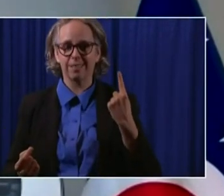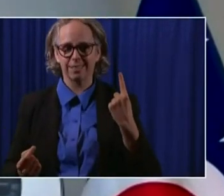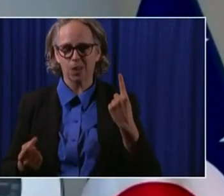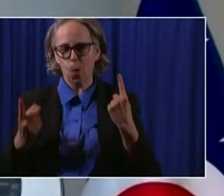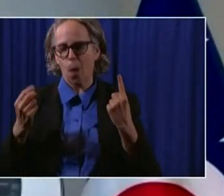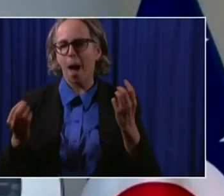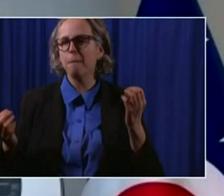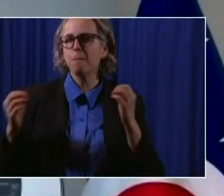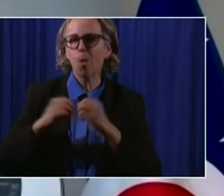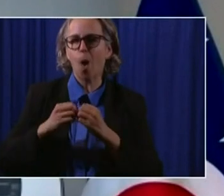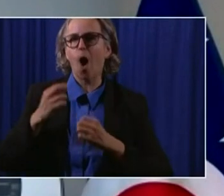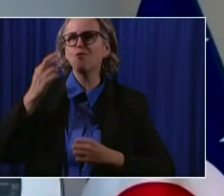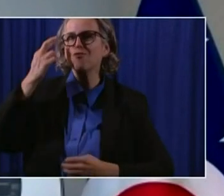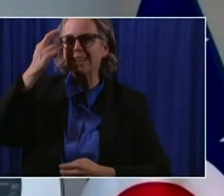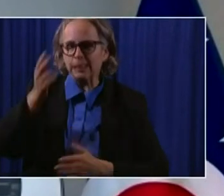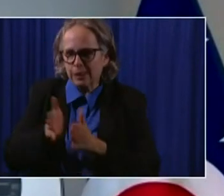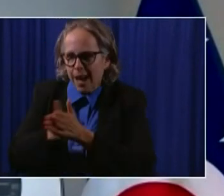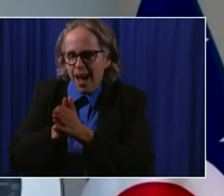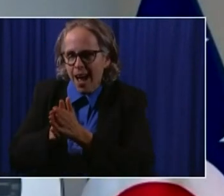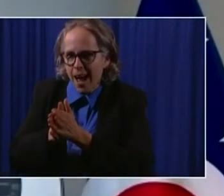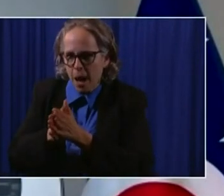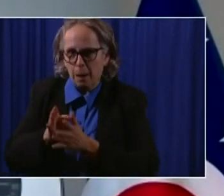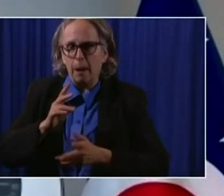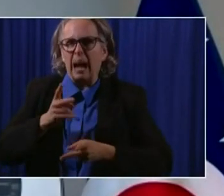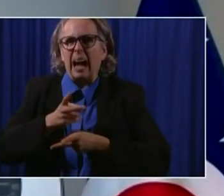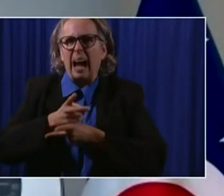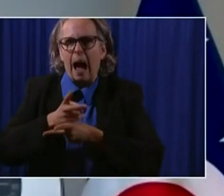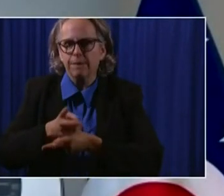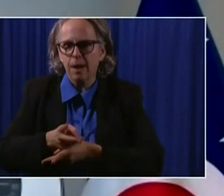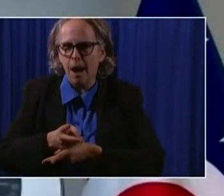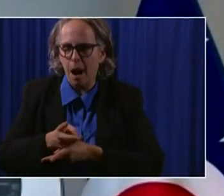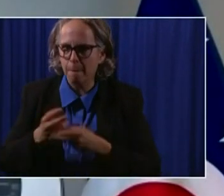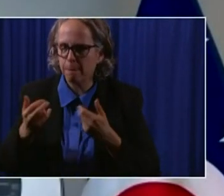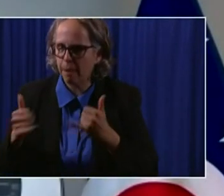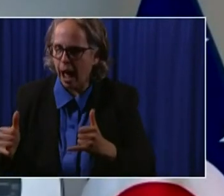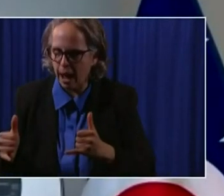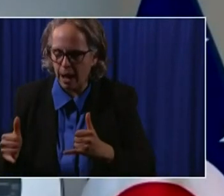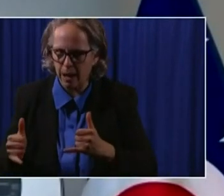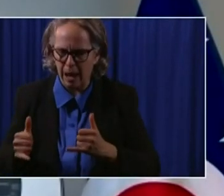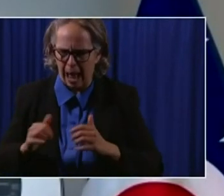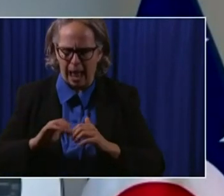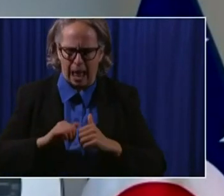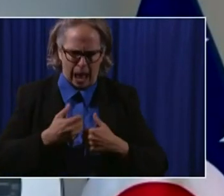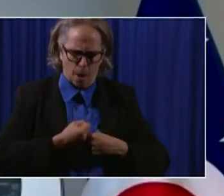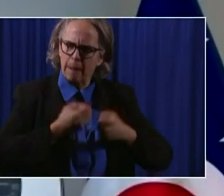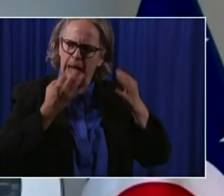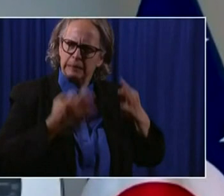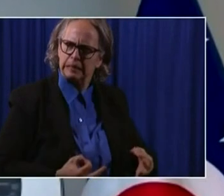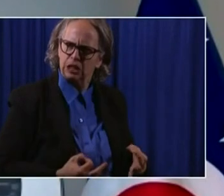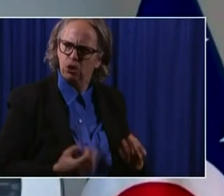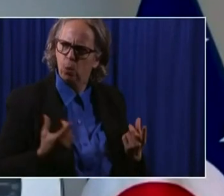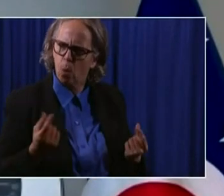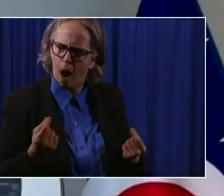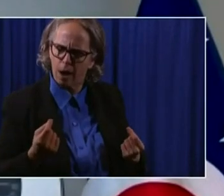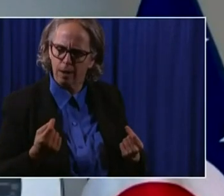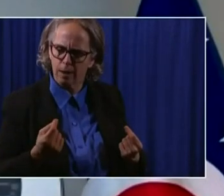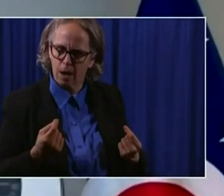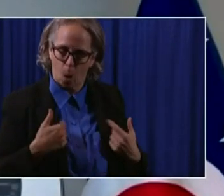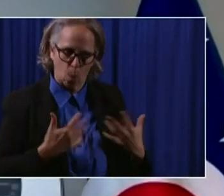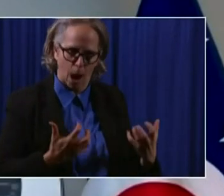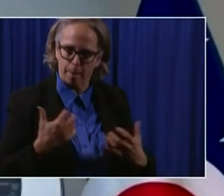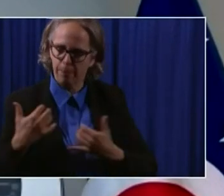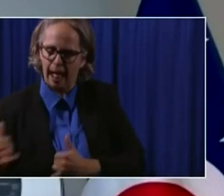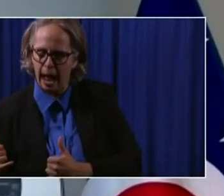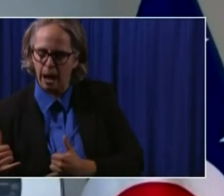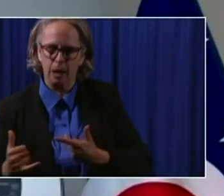have that extra incentive to make sure that off the playing field they're doing the right things, like wearing their masks and staying socially distanced